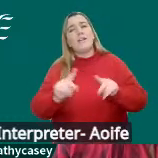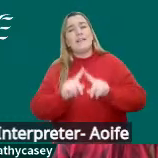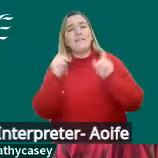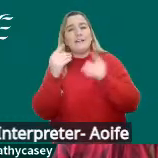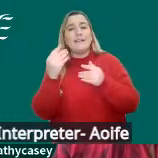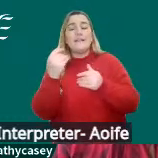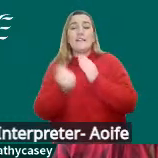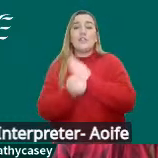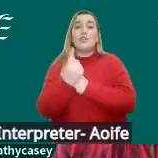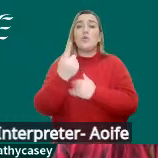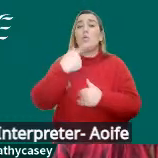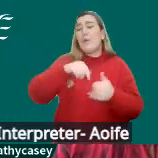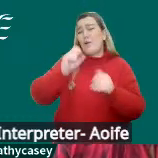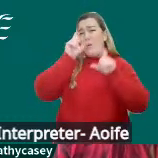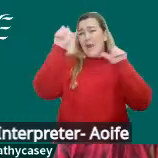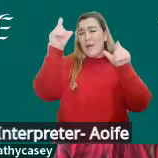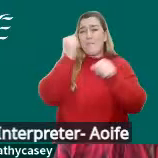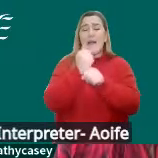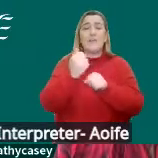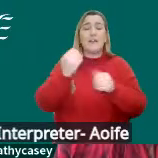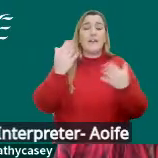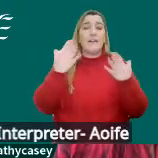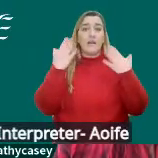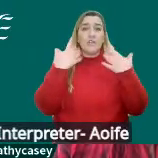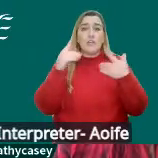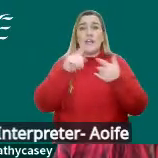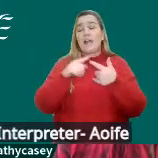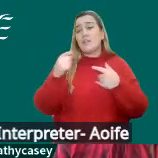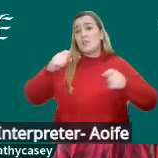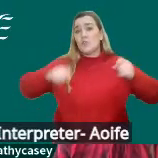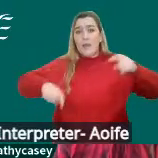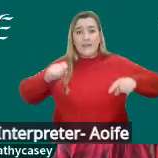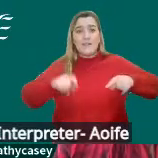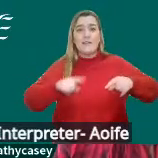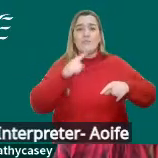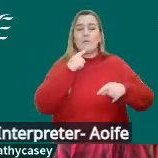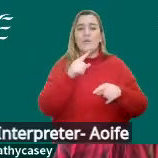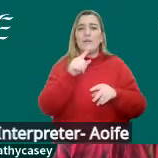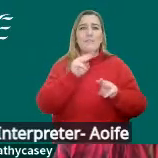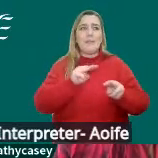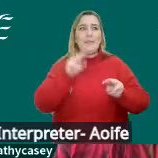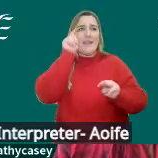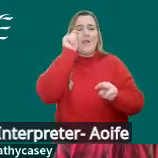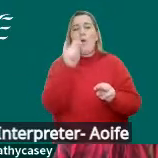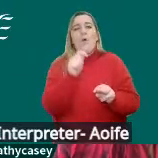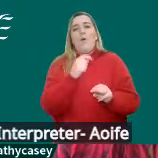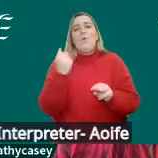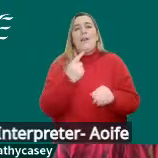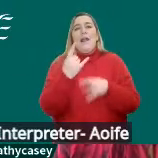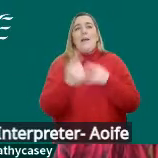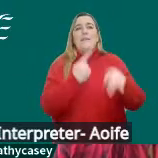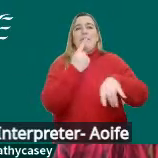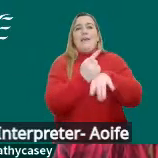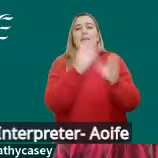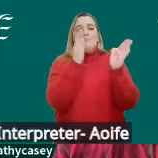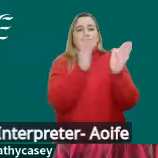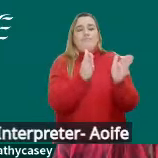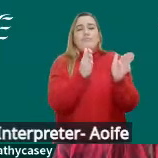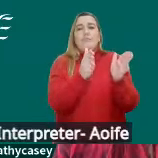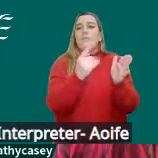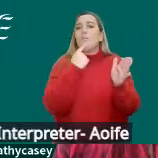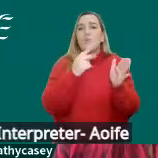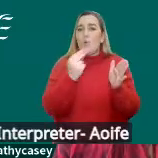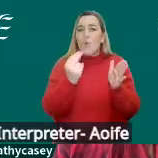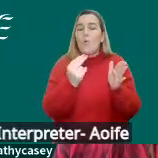The difficulty is some people think that these can't occur until the periods have stopped, but that's not the case. They can occur long before the